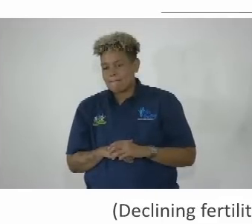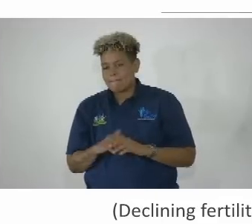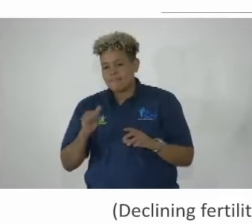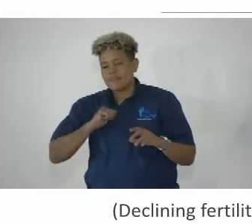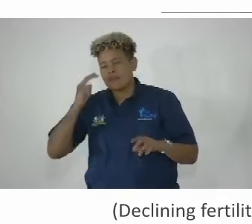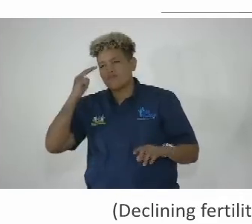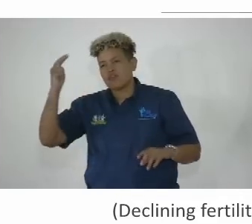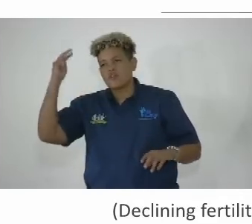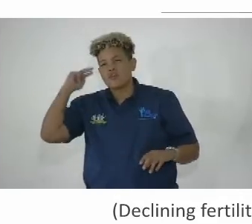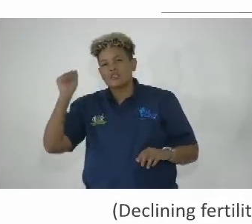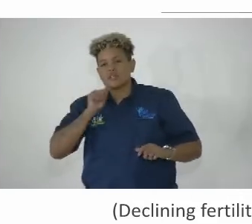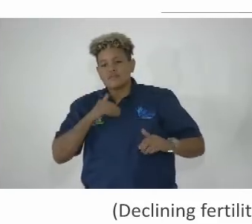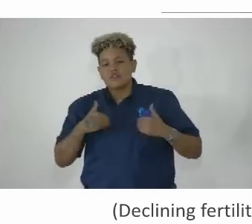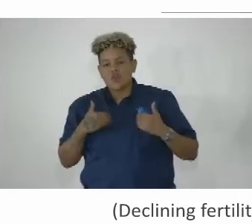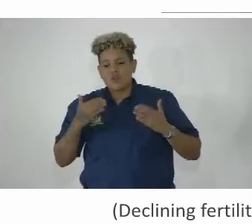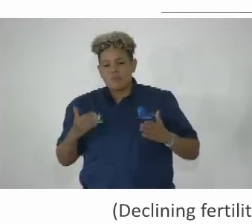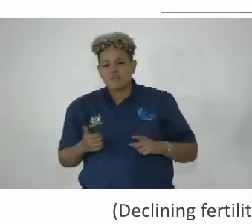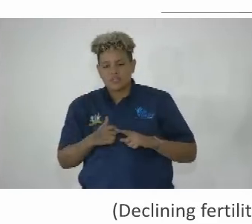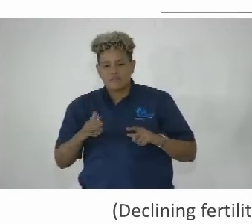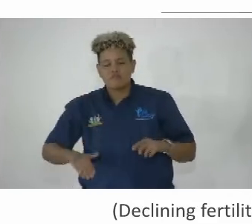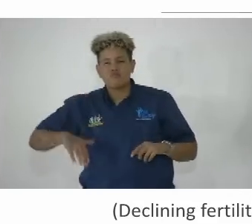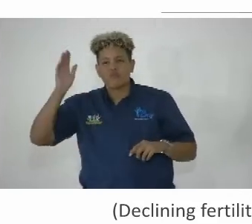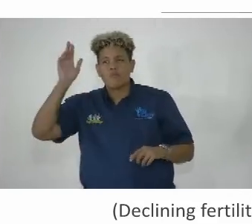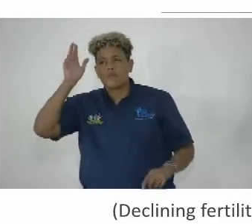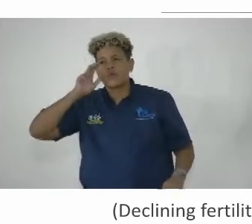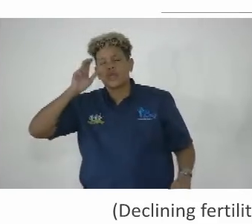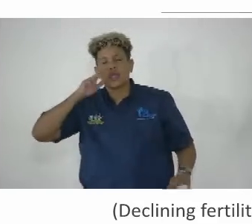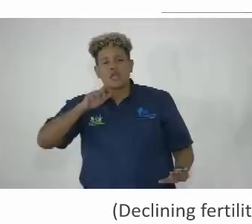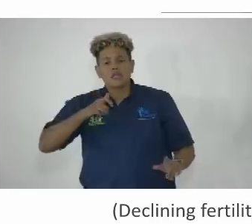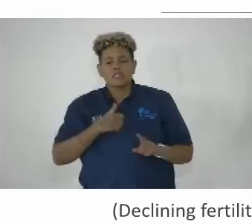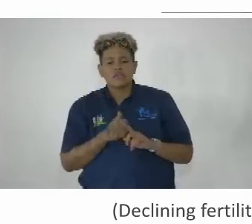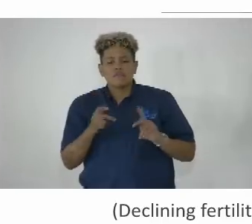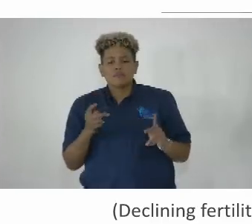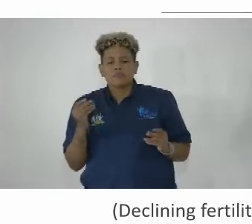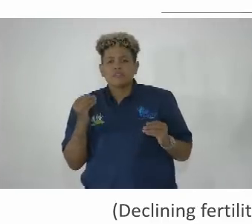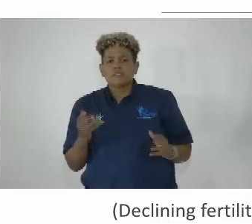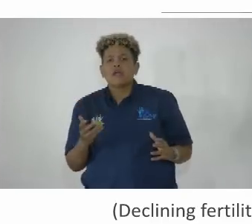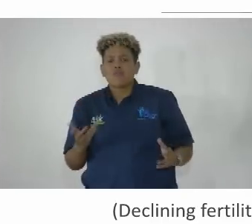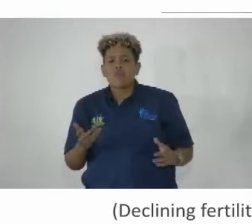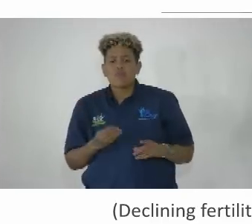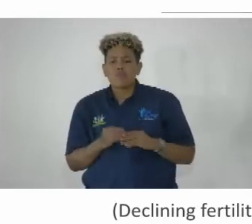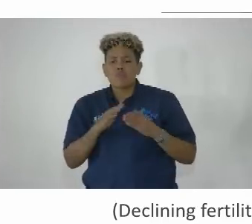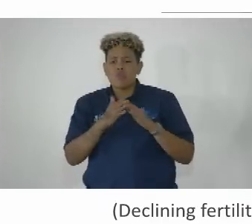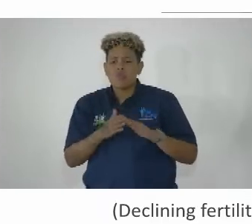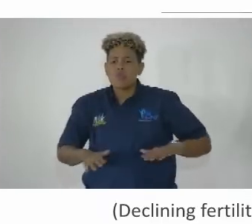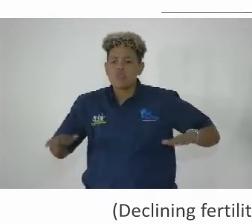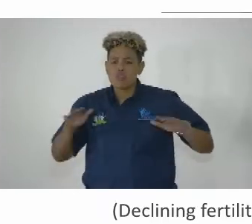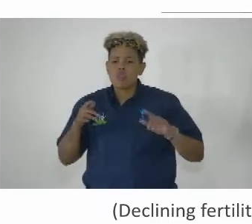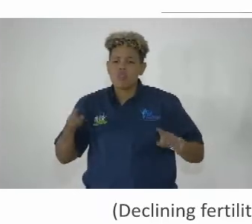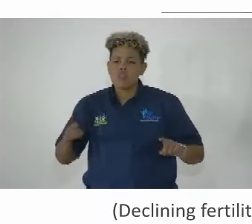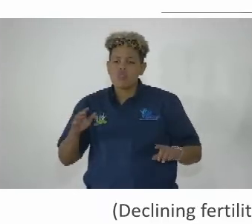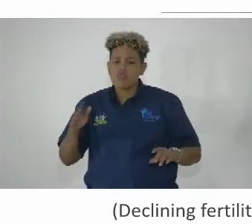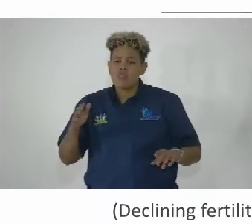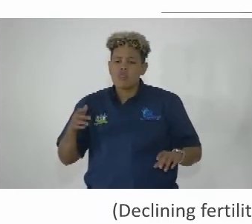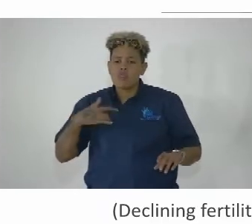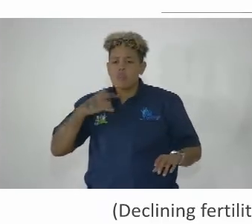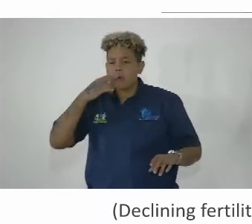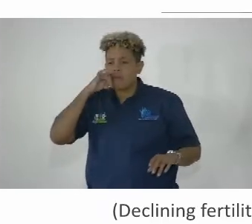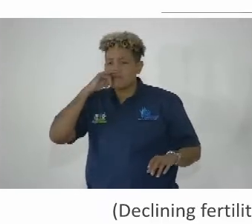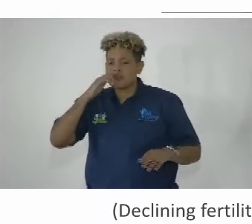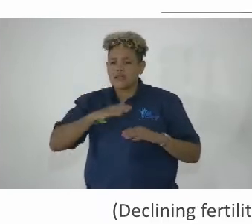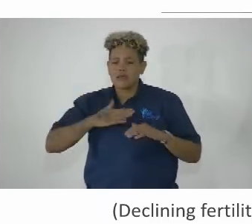recall, as a young person growing up, I would hear people say in the community, me pick near my